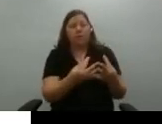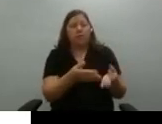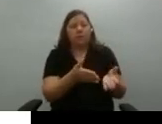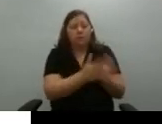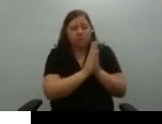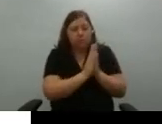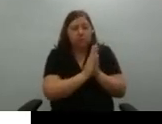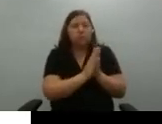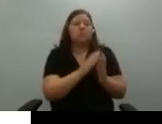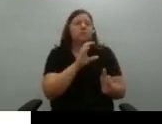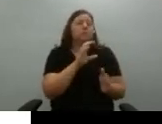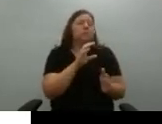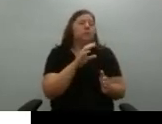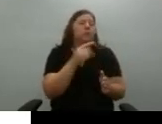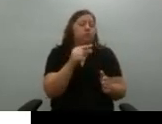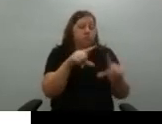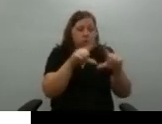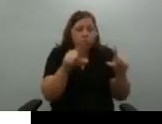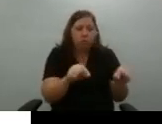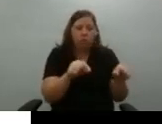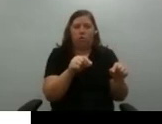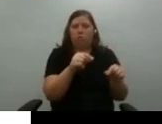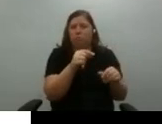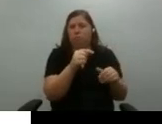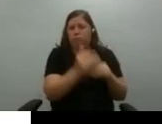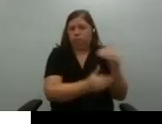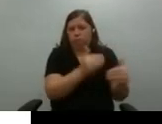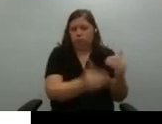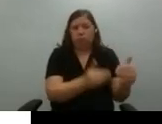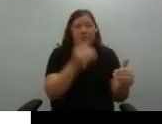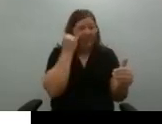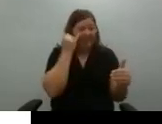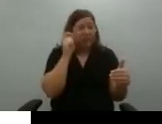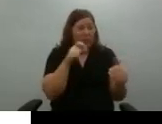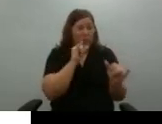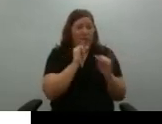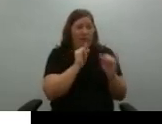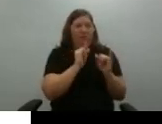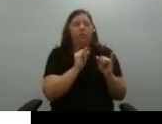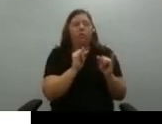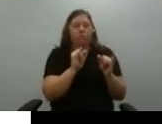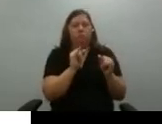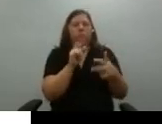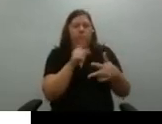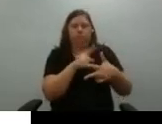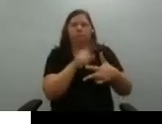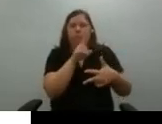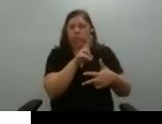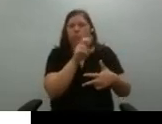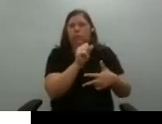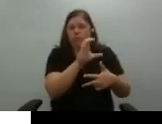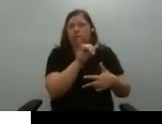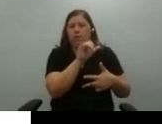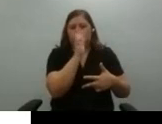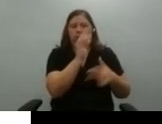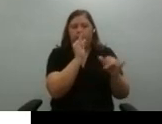citizenship application. If you have an interview for any of those petitions, it would be with USCIS. Next